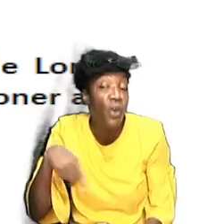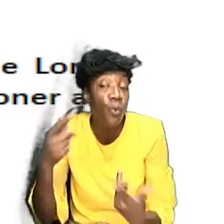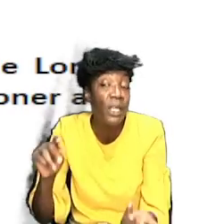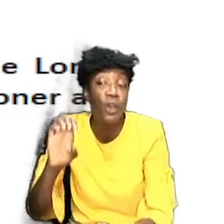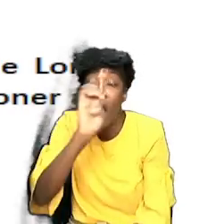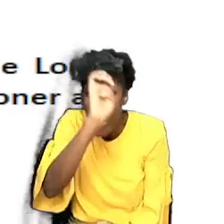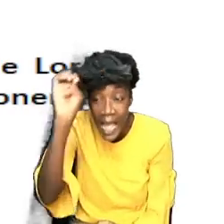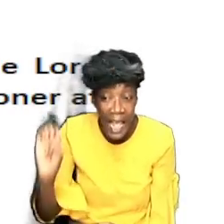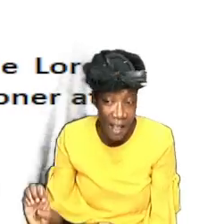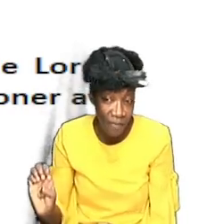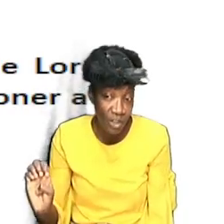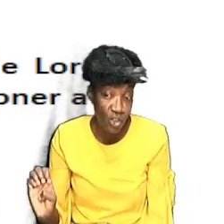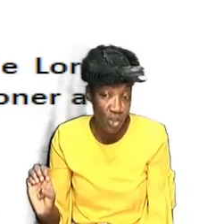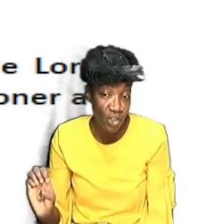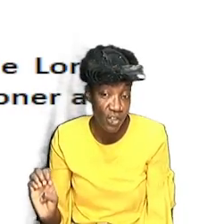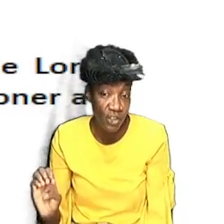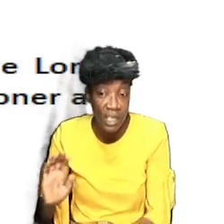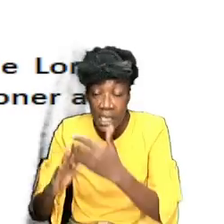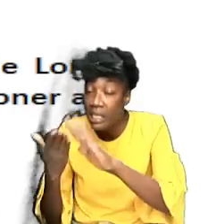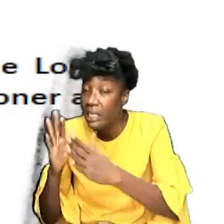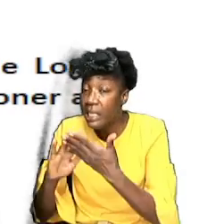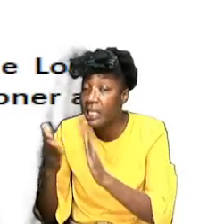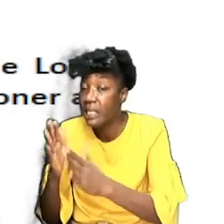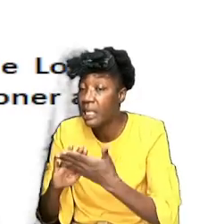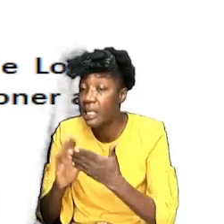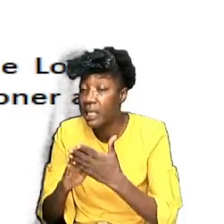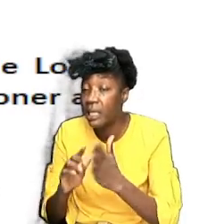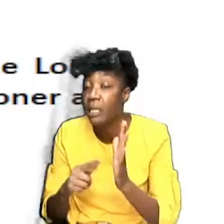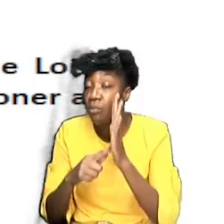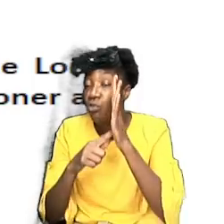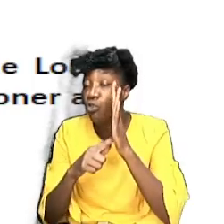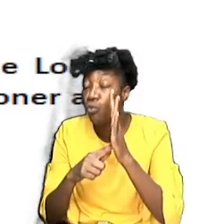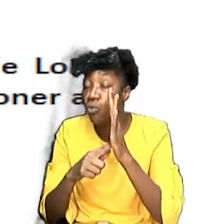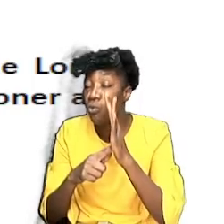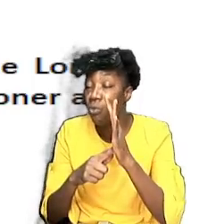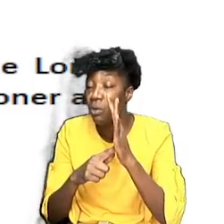fact, when Apostle John was thrown after his time